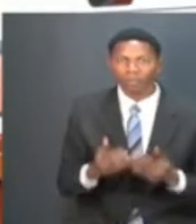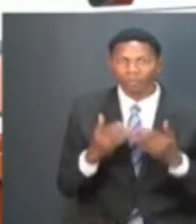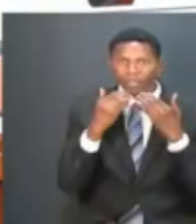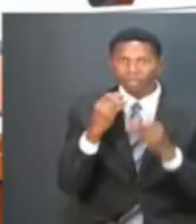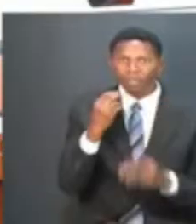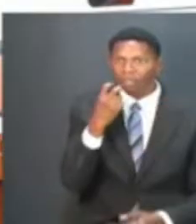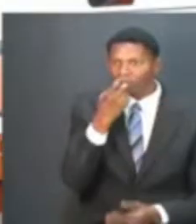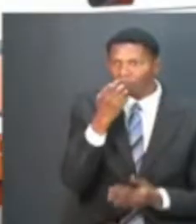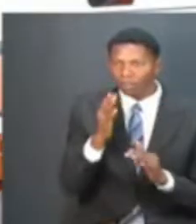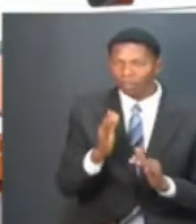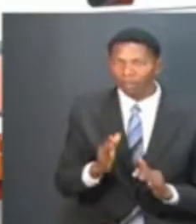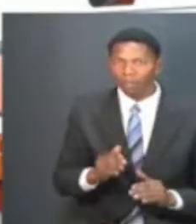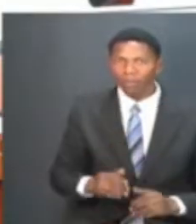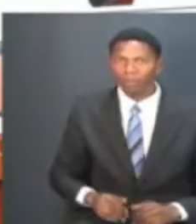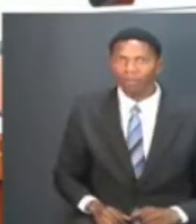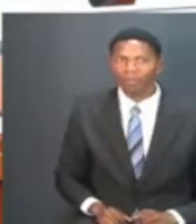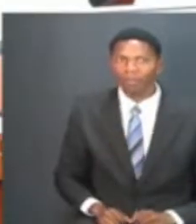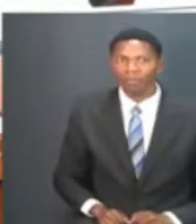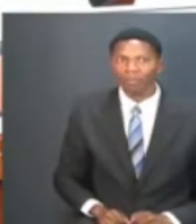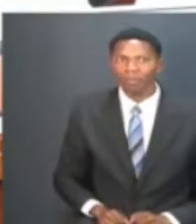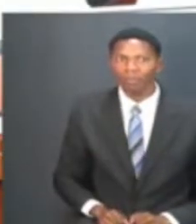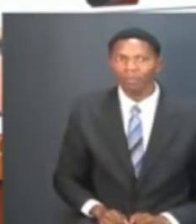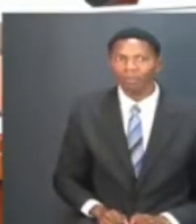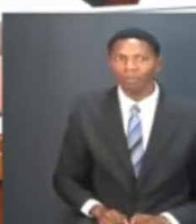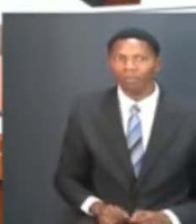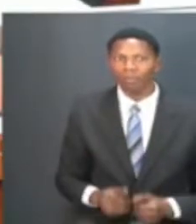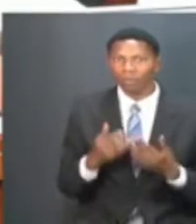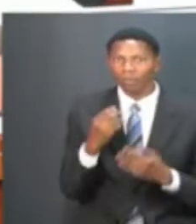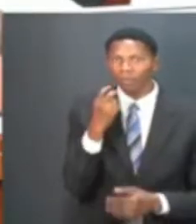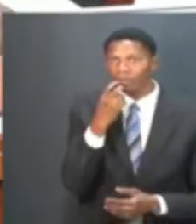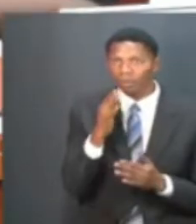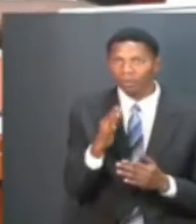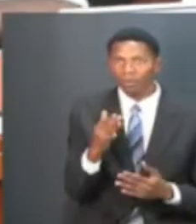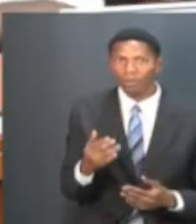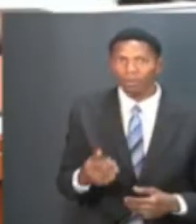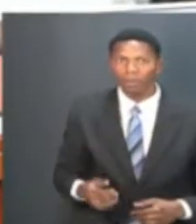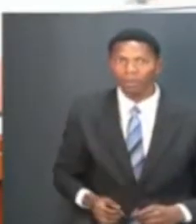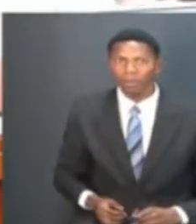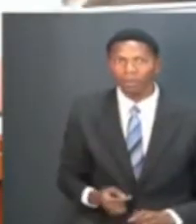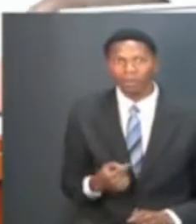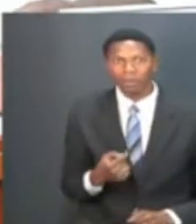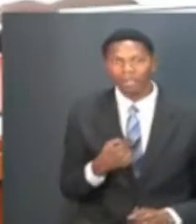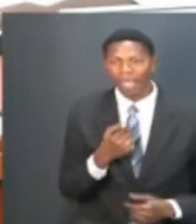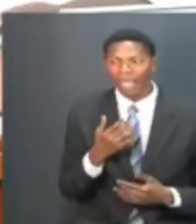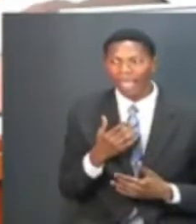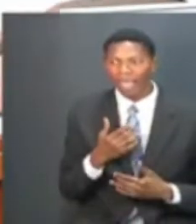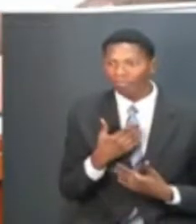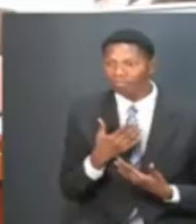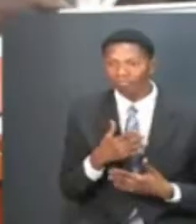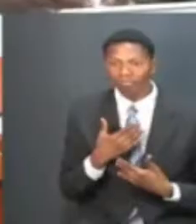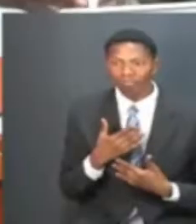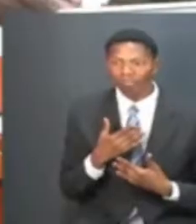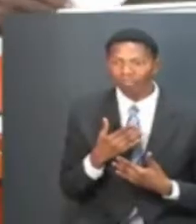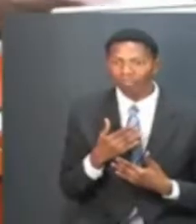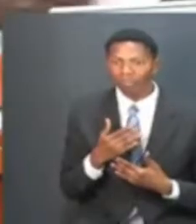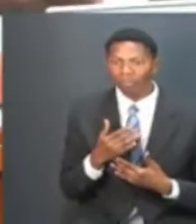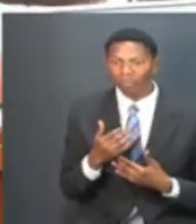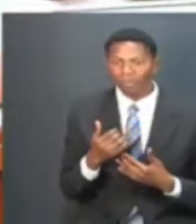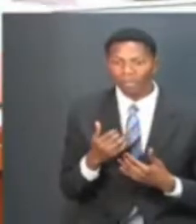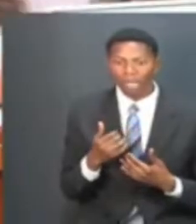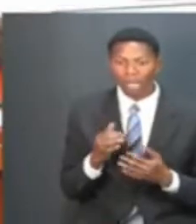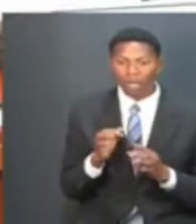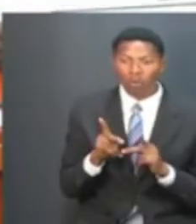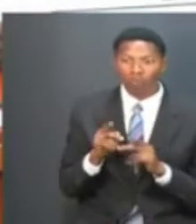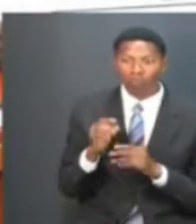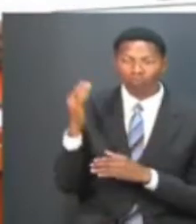Right Honorable Speaker, it is a pleasure to have this opportunity to present a statement